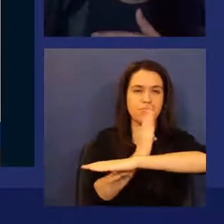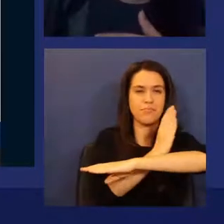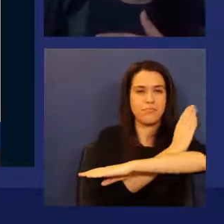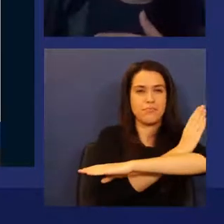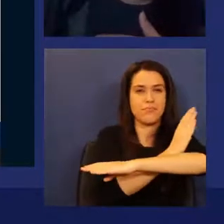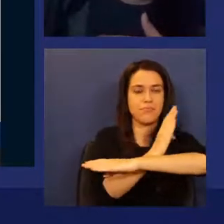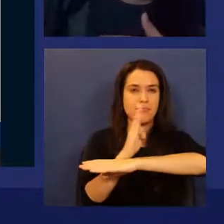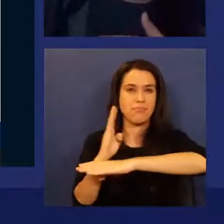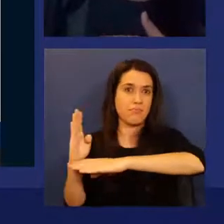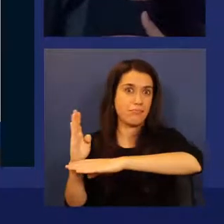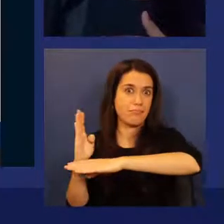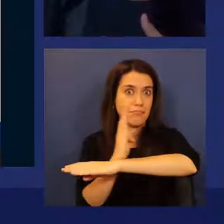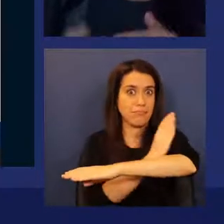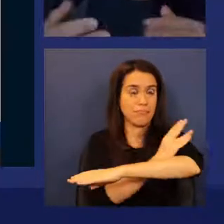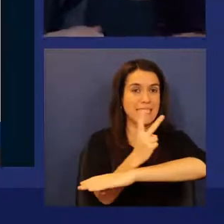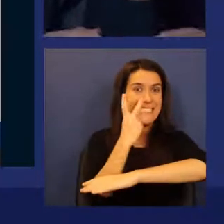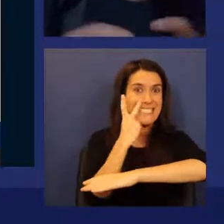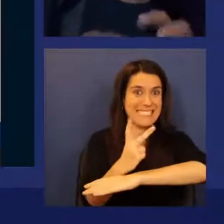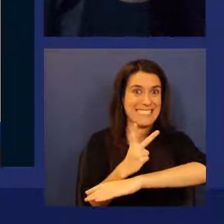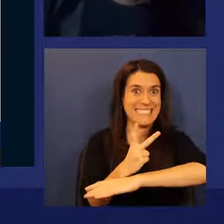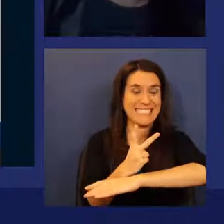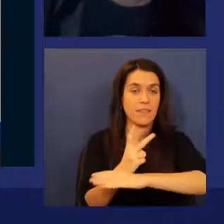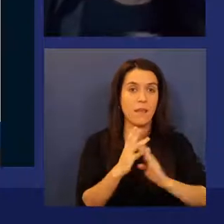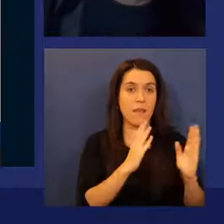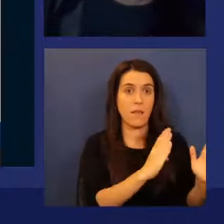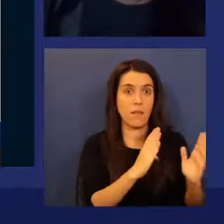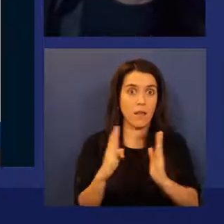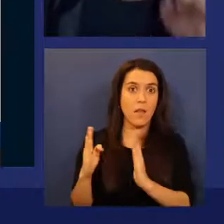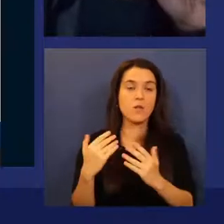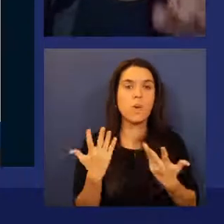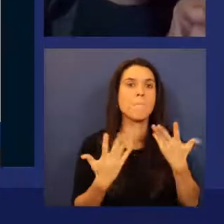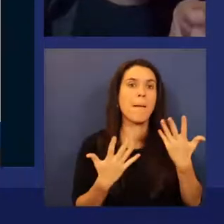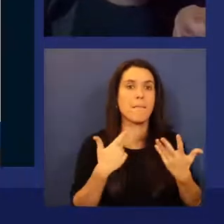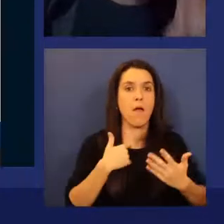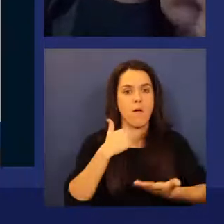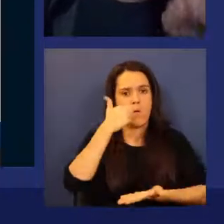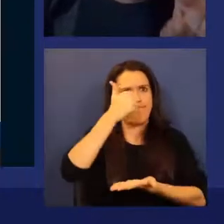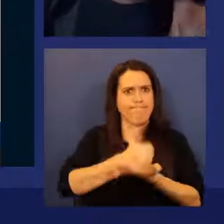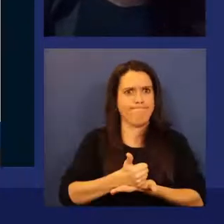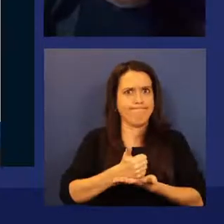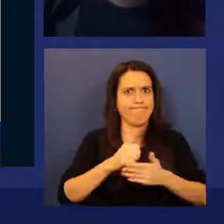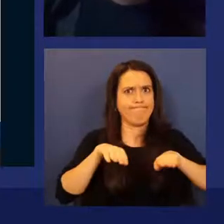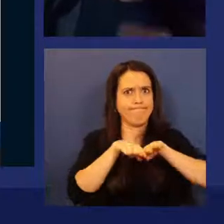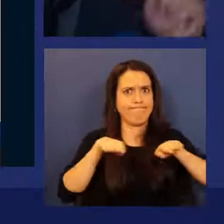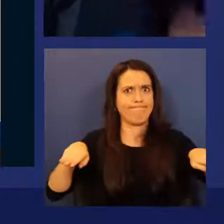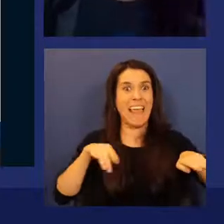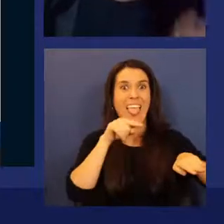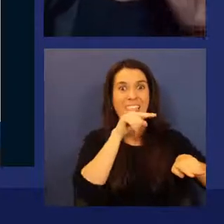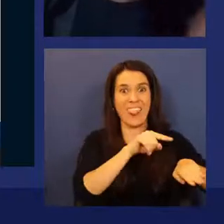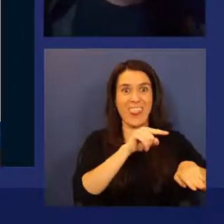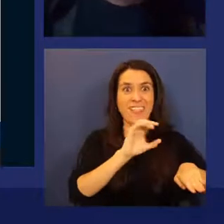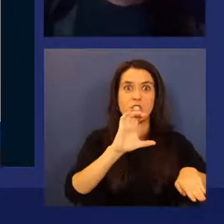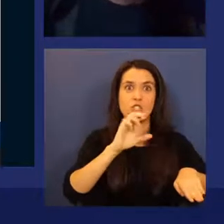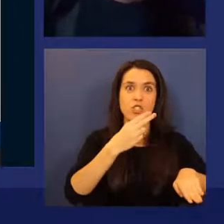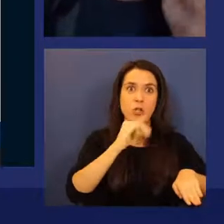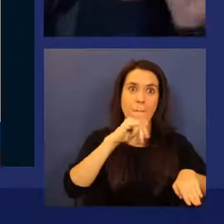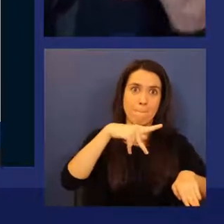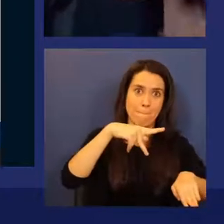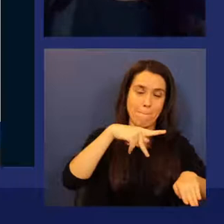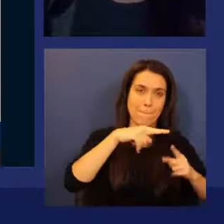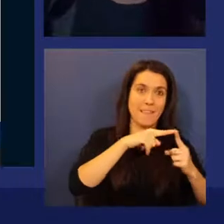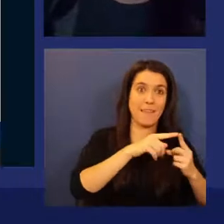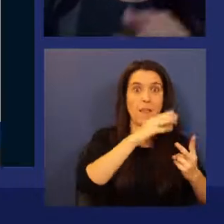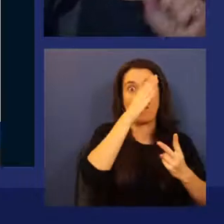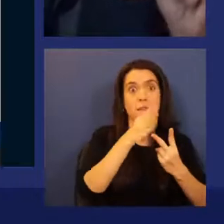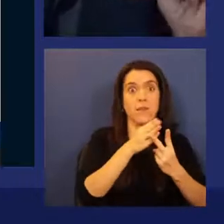you talk about attributions. And so you want to establish a baseline of like, this is Chip and Dale. These are chipmunks. They